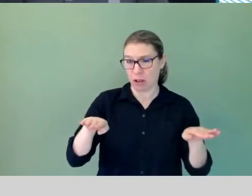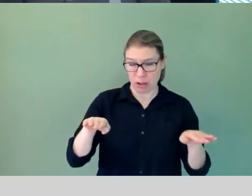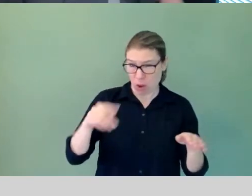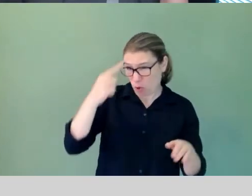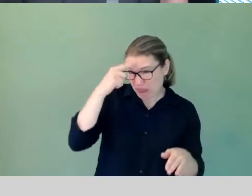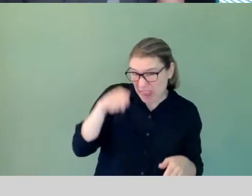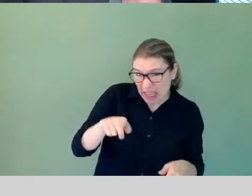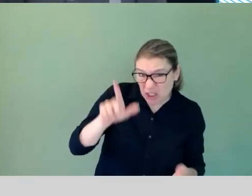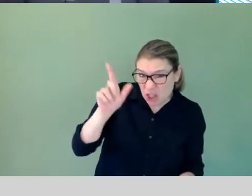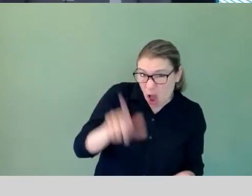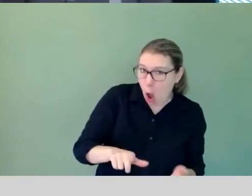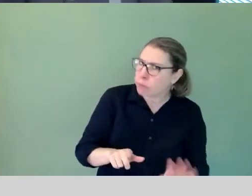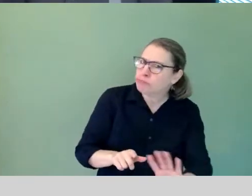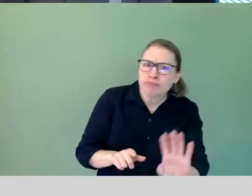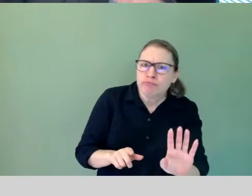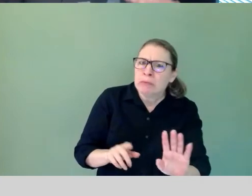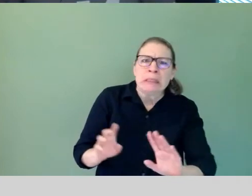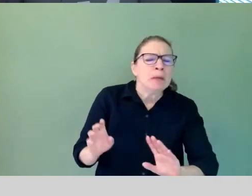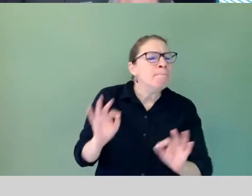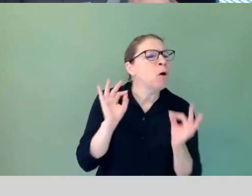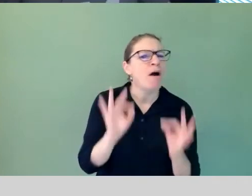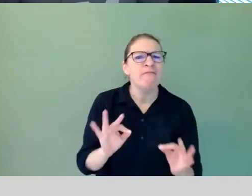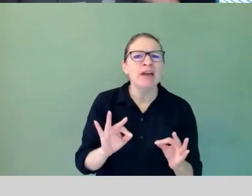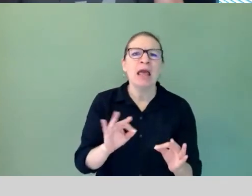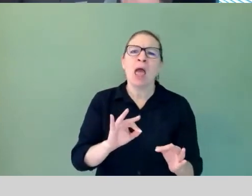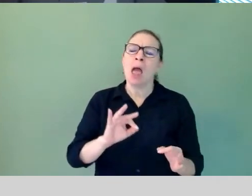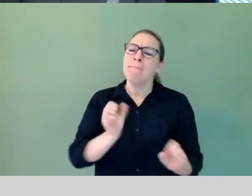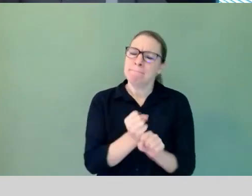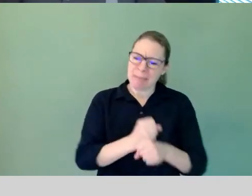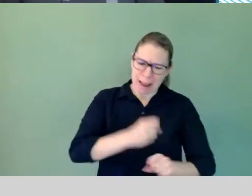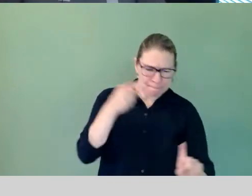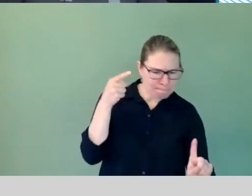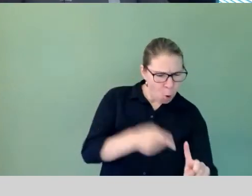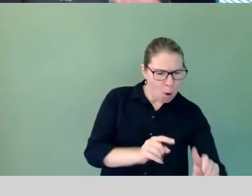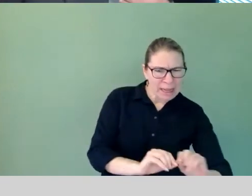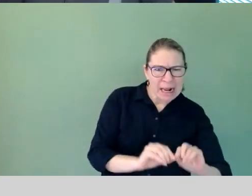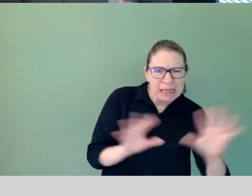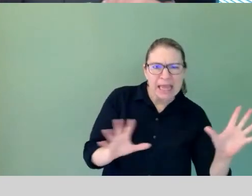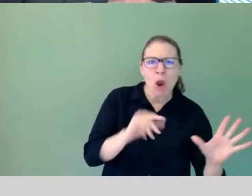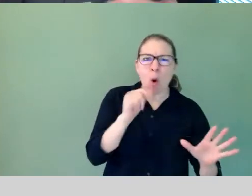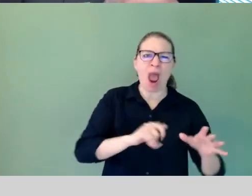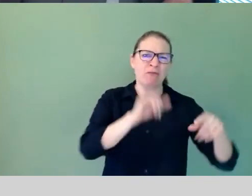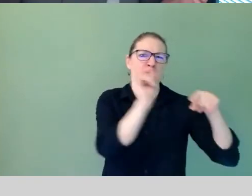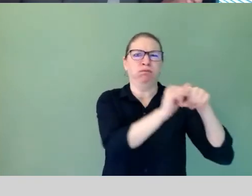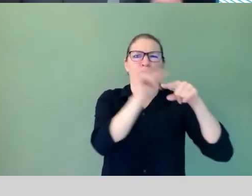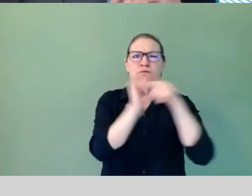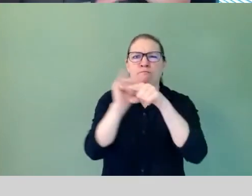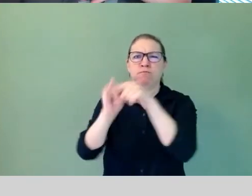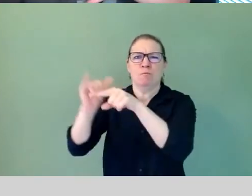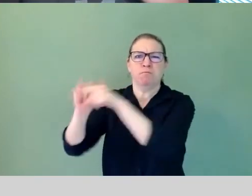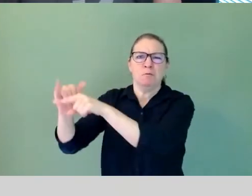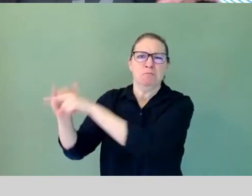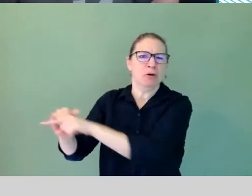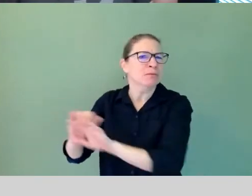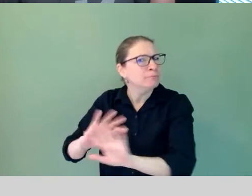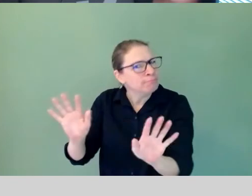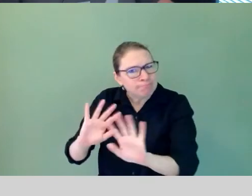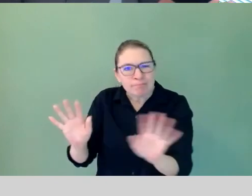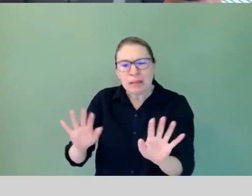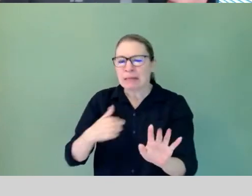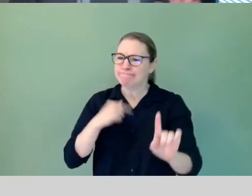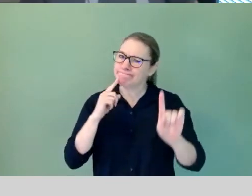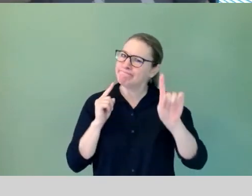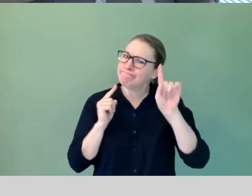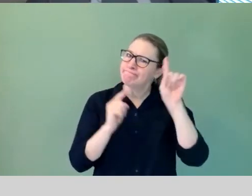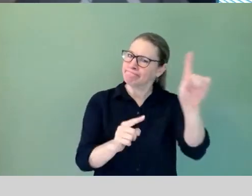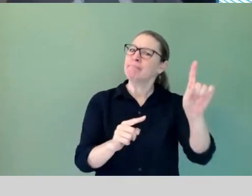the point. It tells you exactly what you need to do. There's no like 6-syllable words and all of that stuff. I aim really